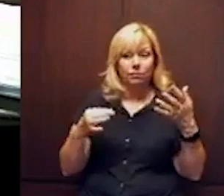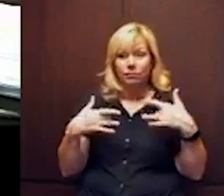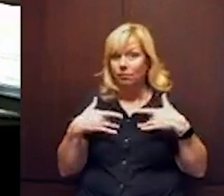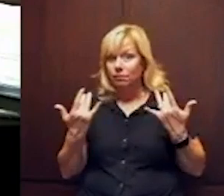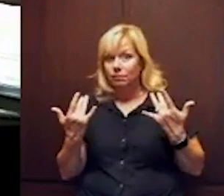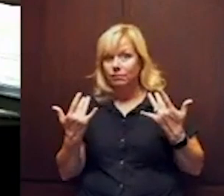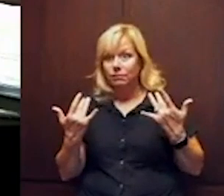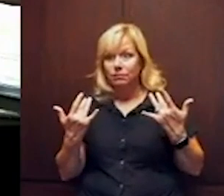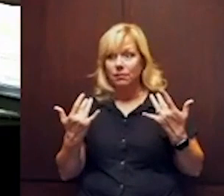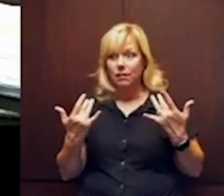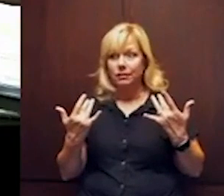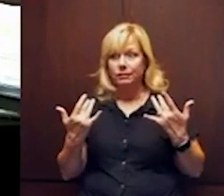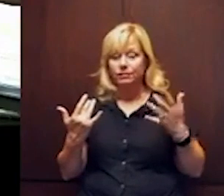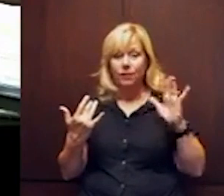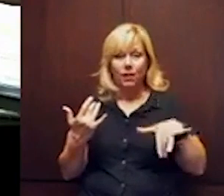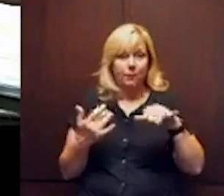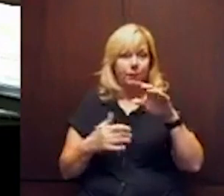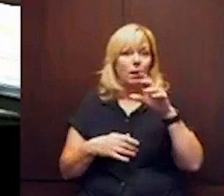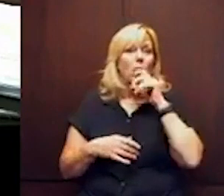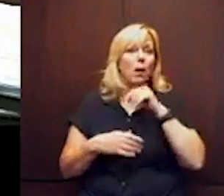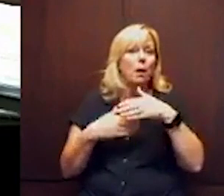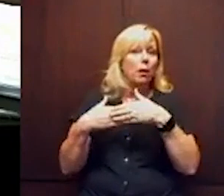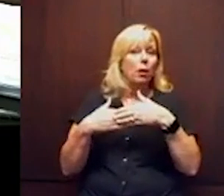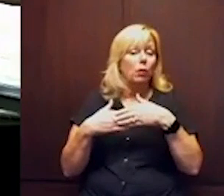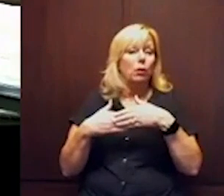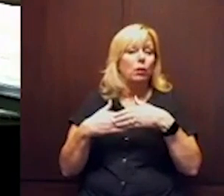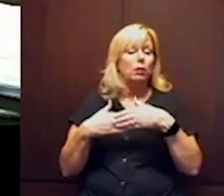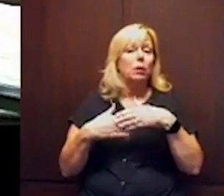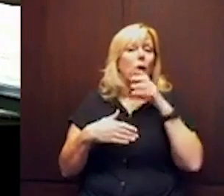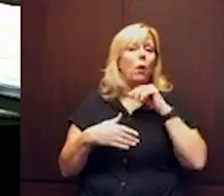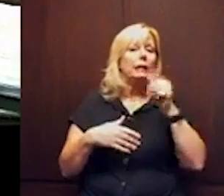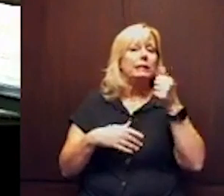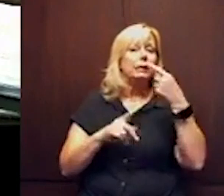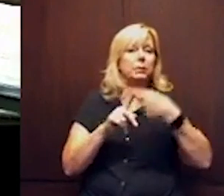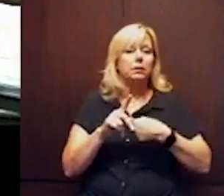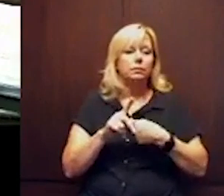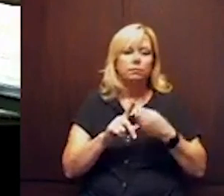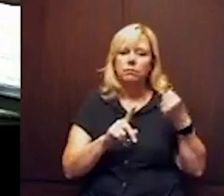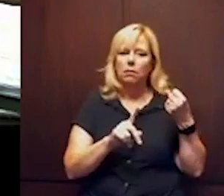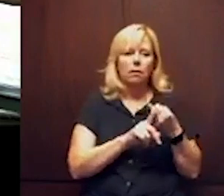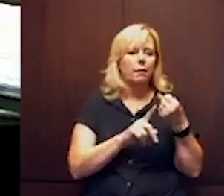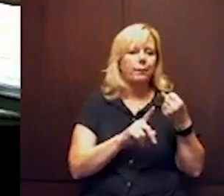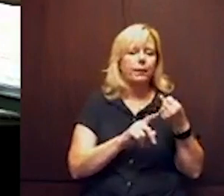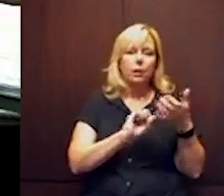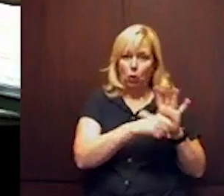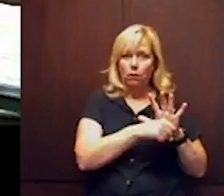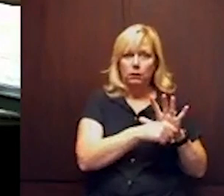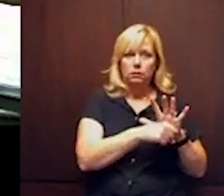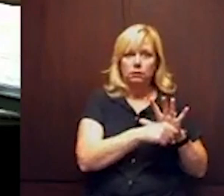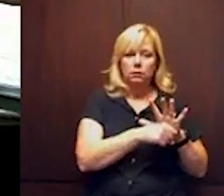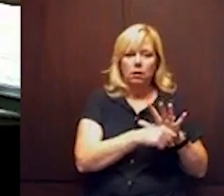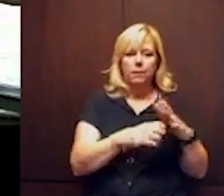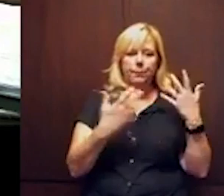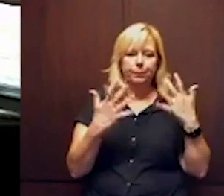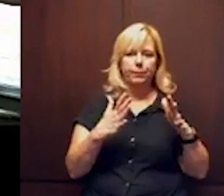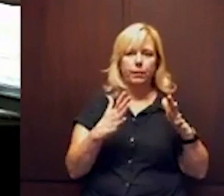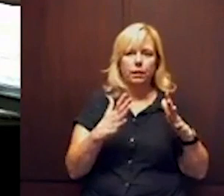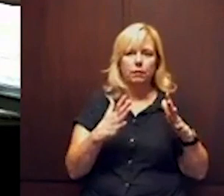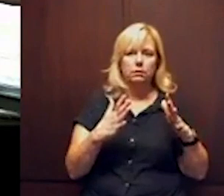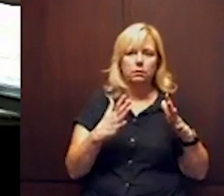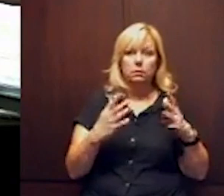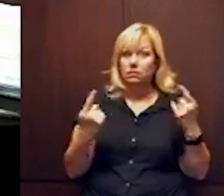So this 10-month-old came down with COVID, mm-hmm. and then...